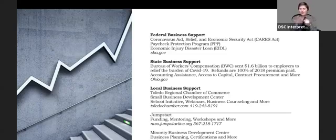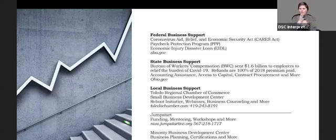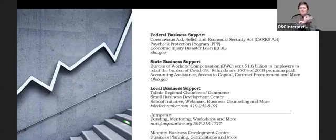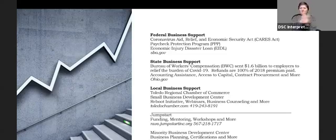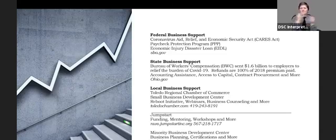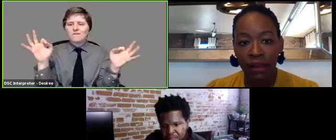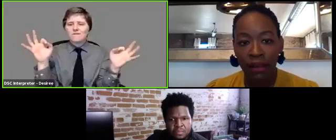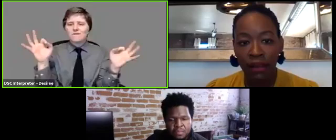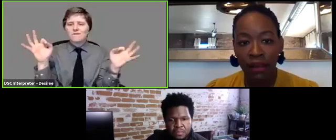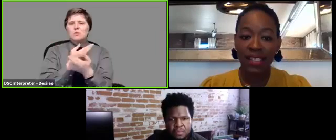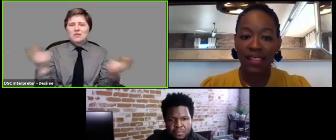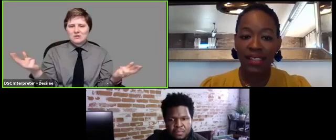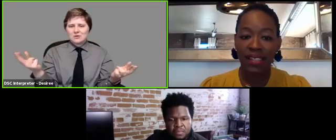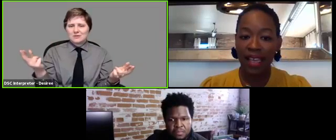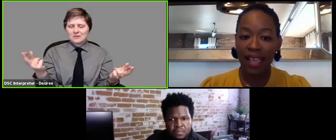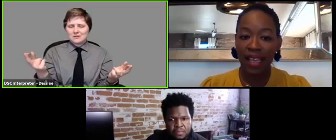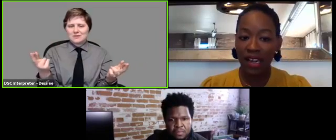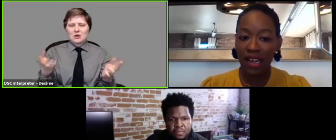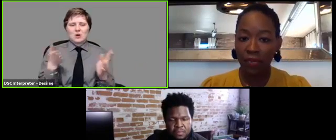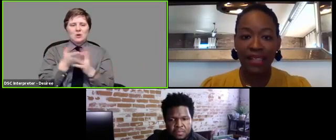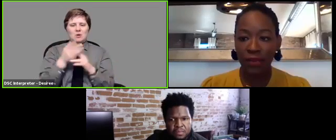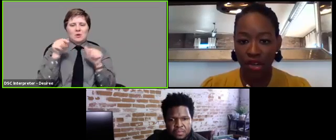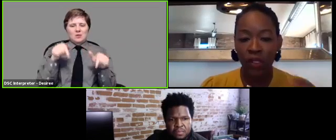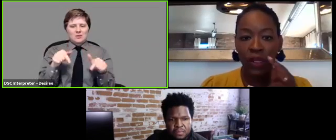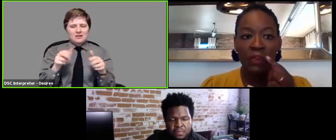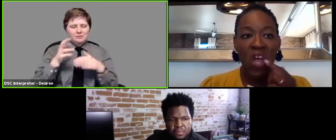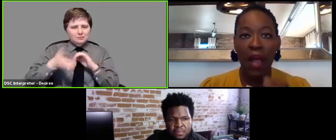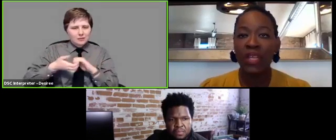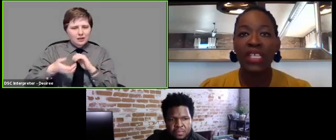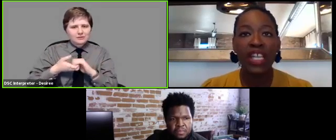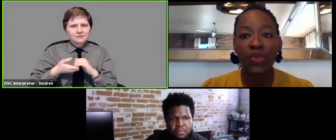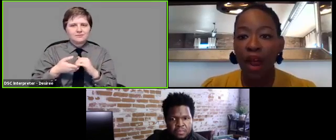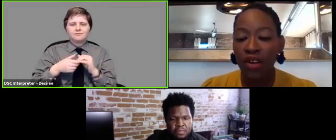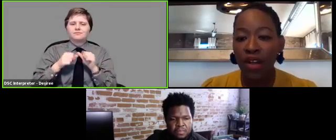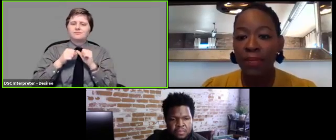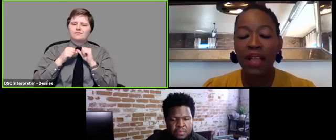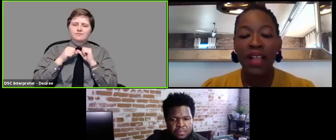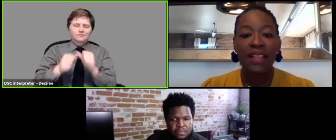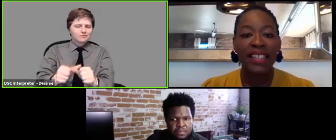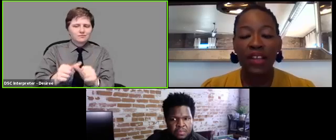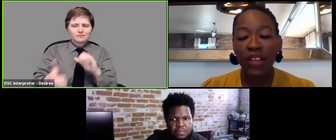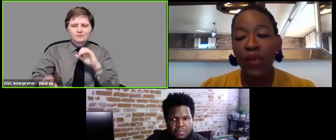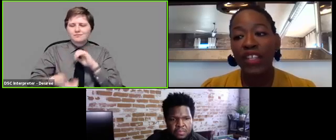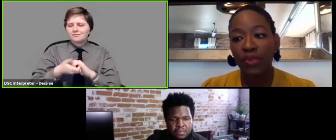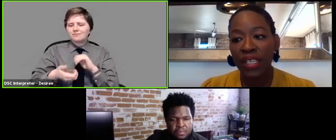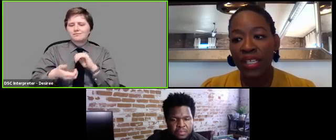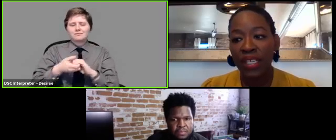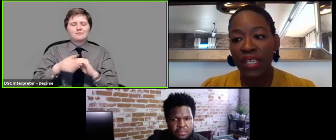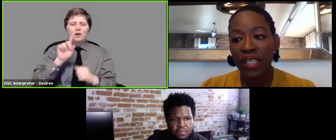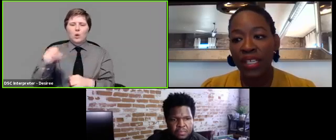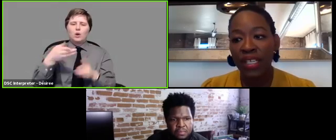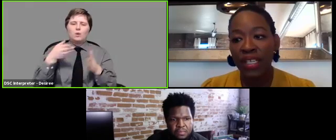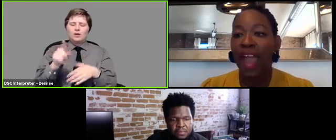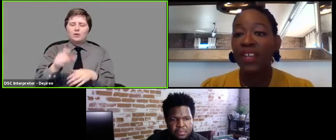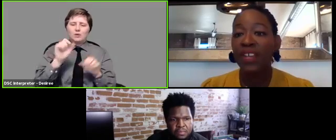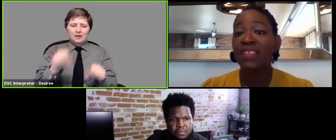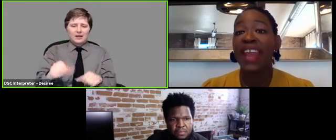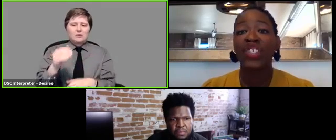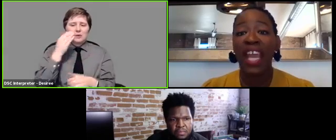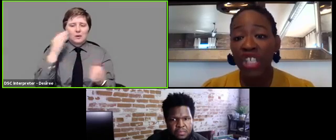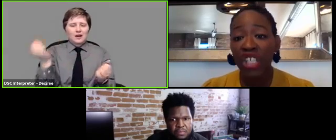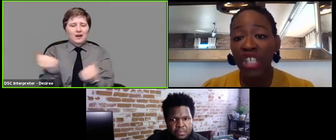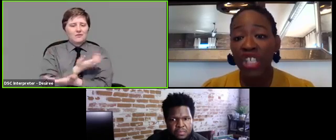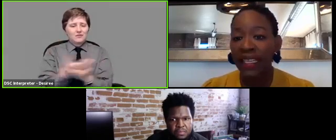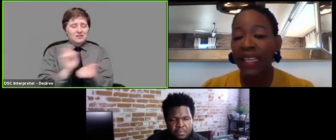resources through these enterprises and partners. Continue to partner up. That's the only way that you can stay abreast to everything